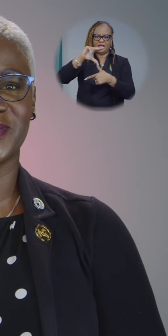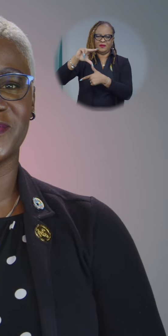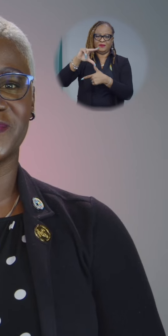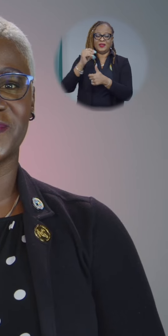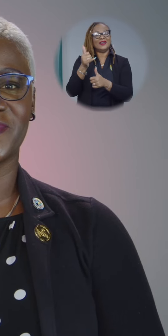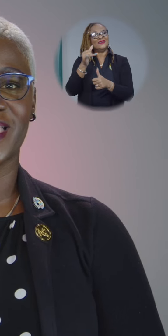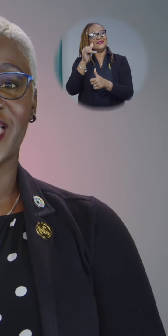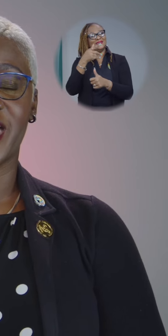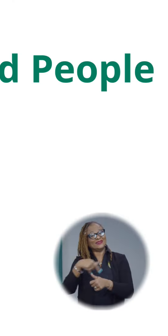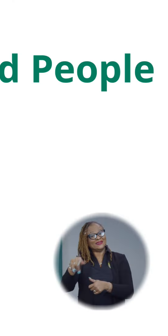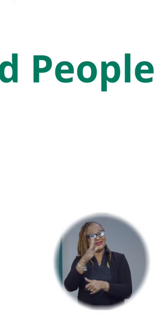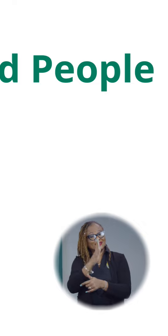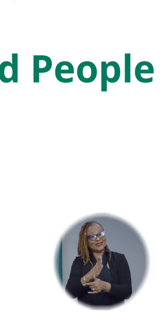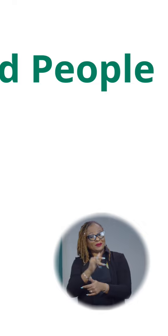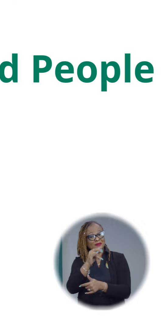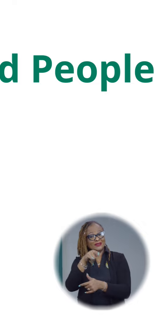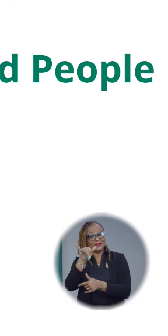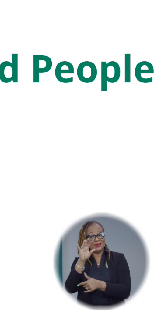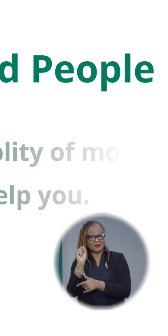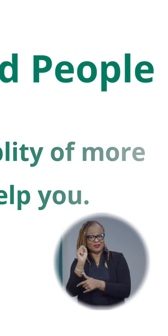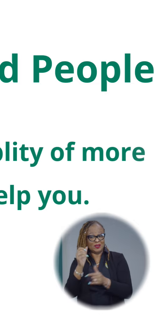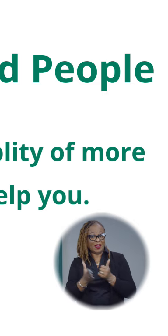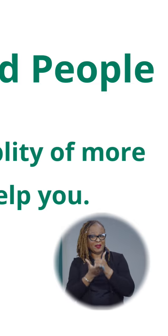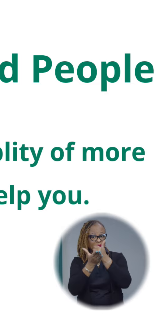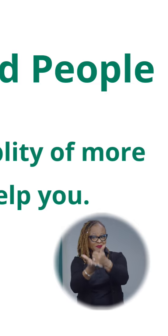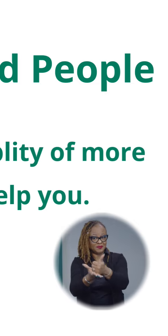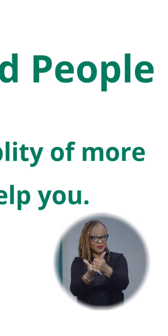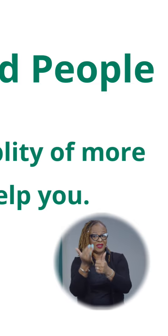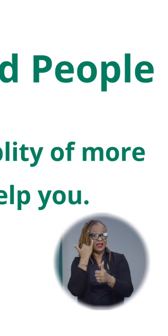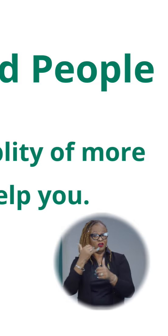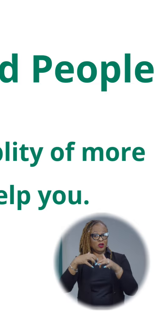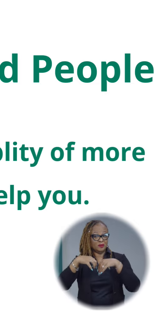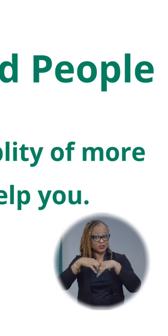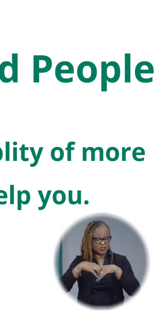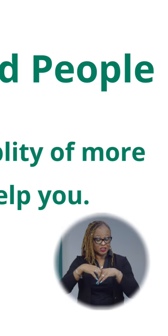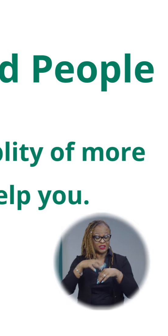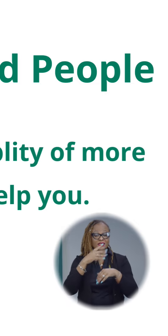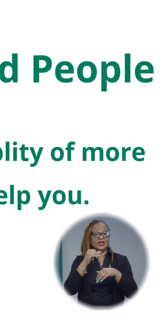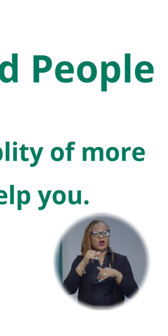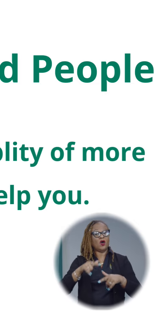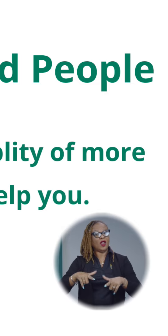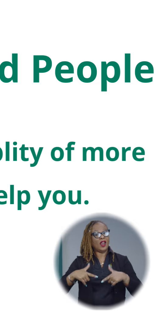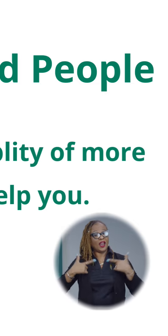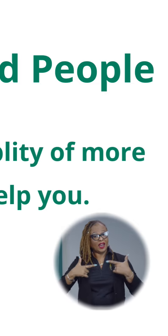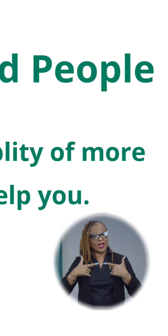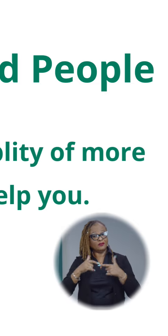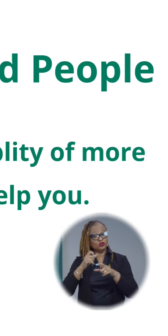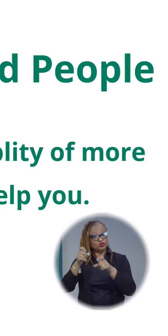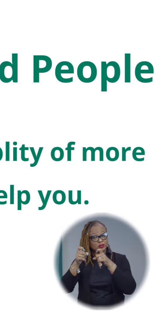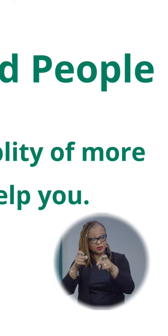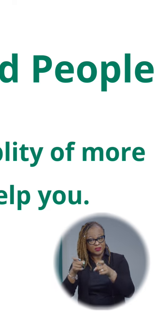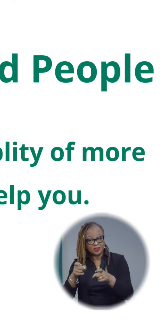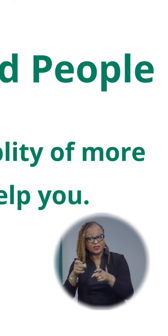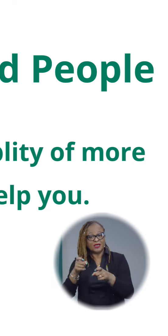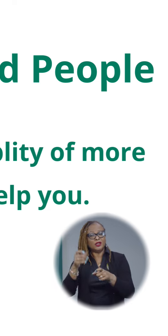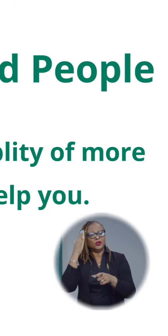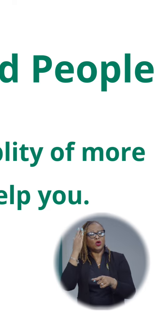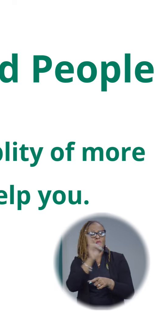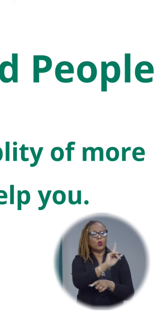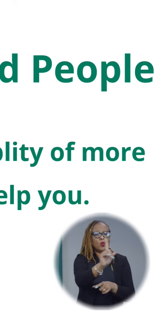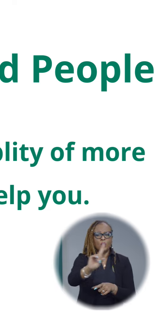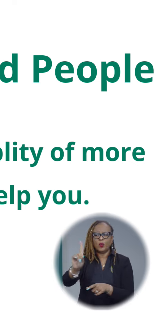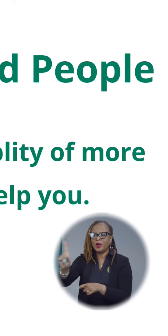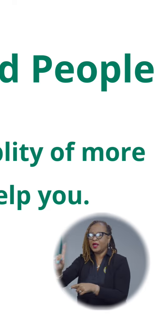to help you if you are on dialysis or other life-sustaining treatment know the location and availability